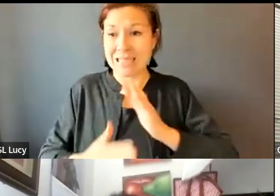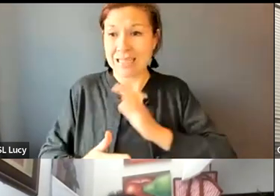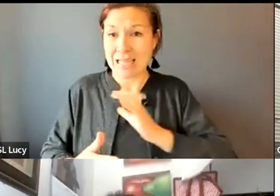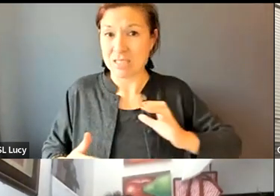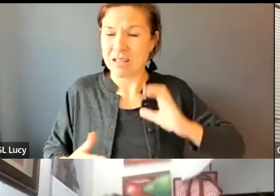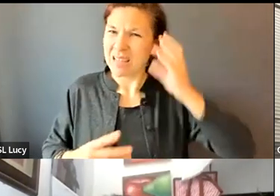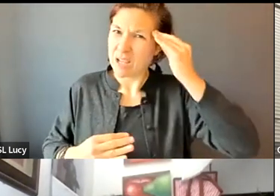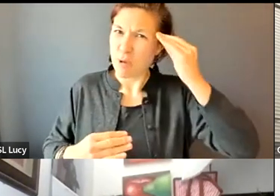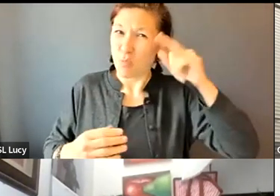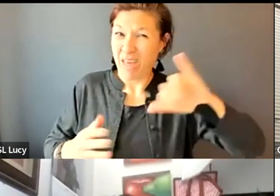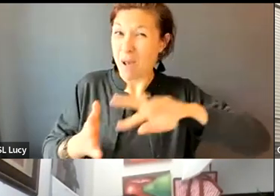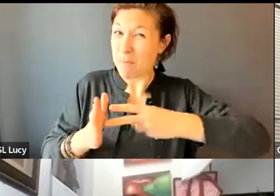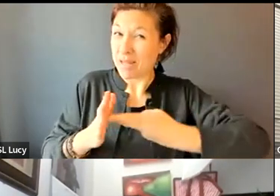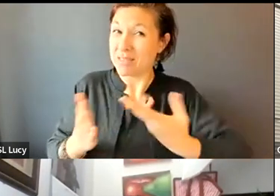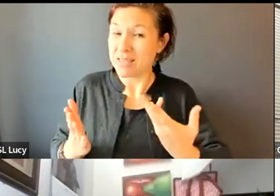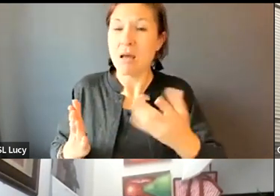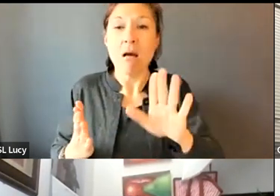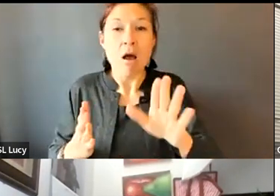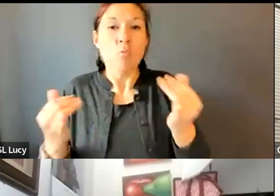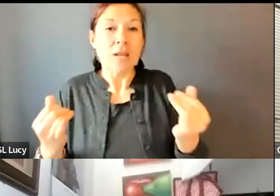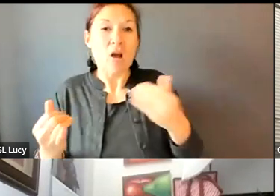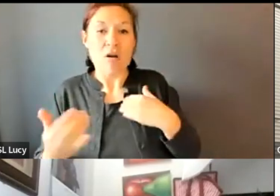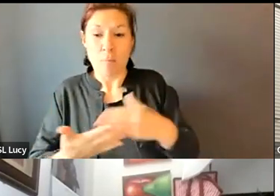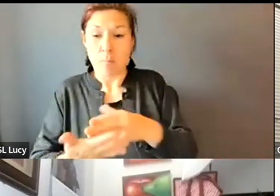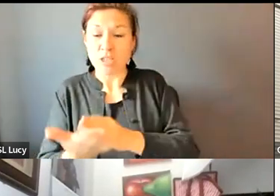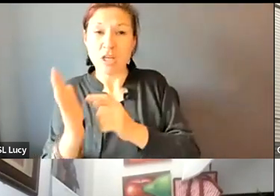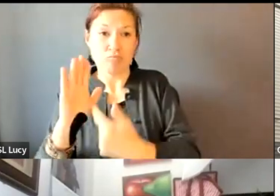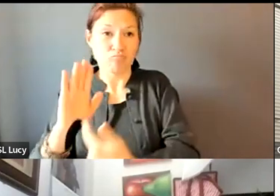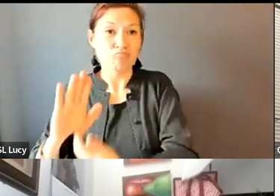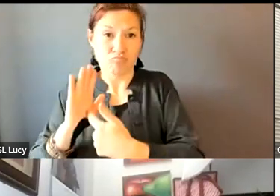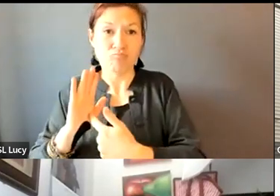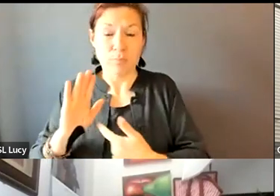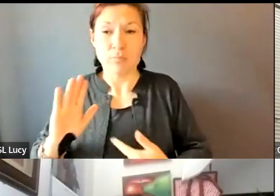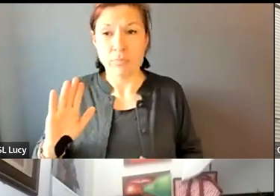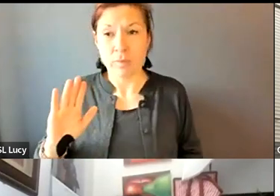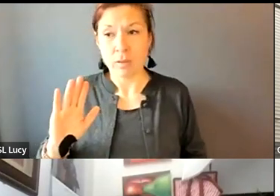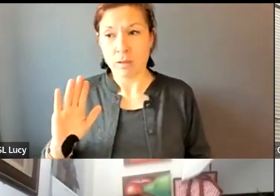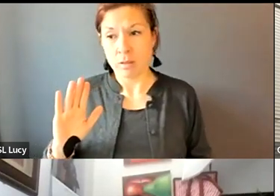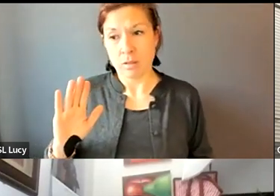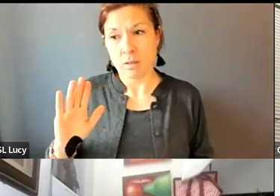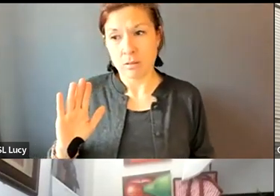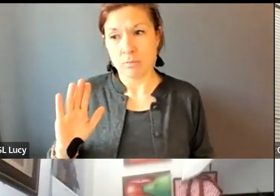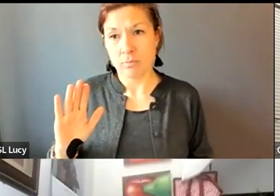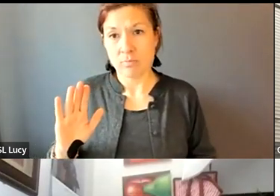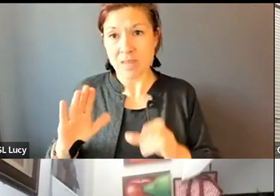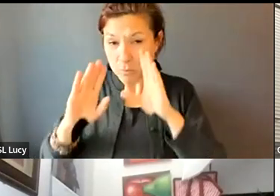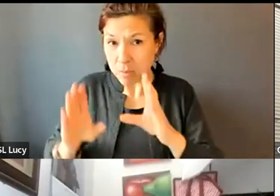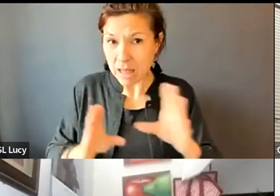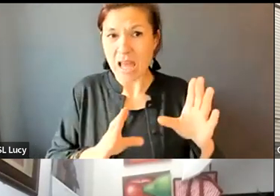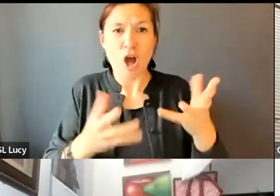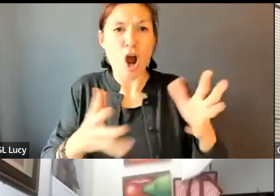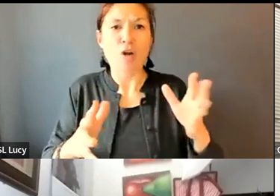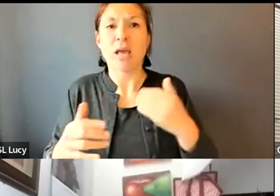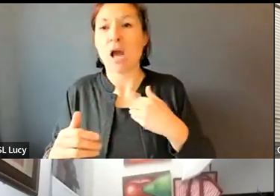the implications of that because right now we have a budget presented to us that has been planned with school leaders